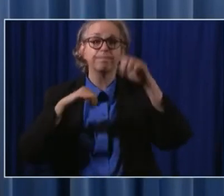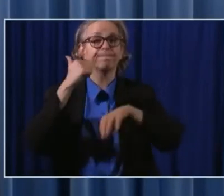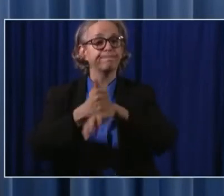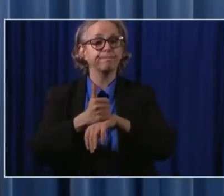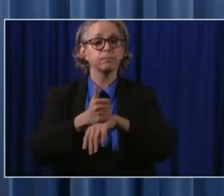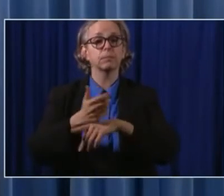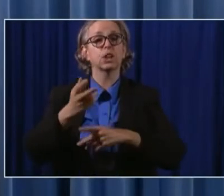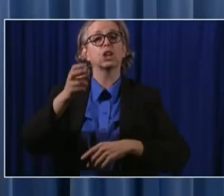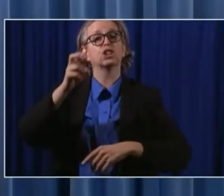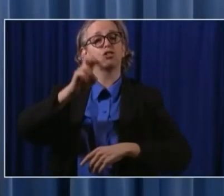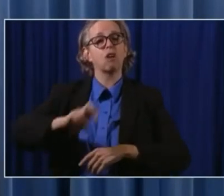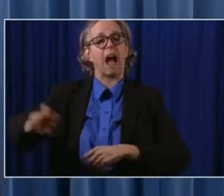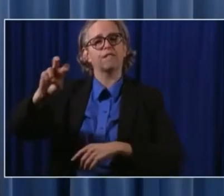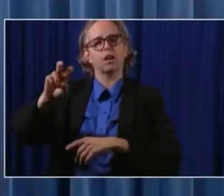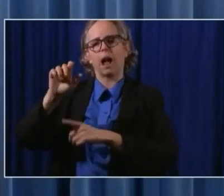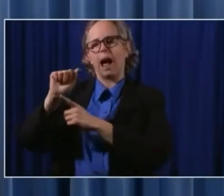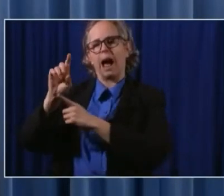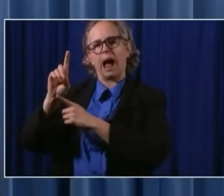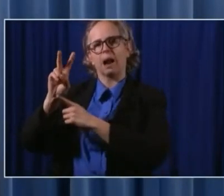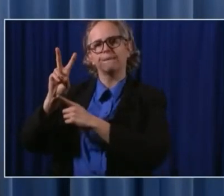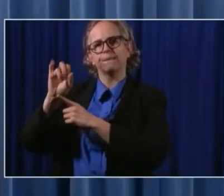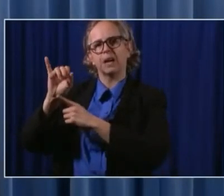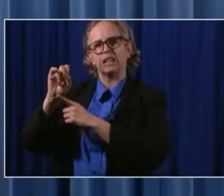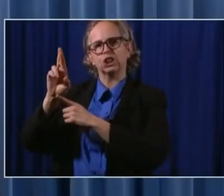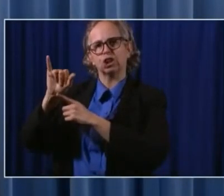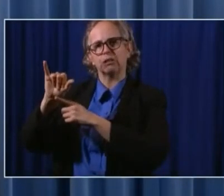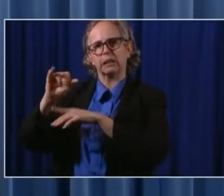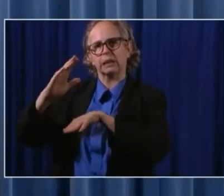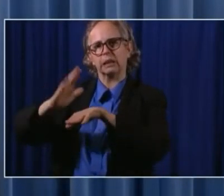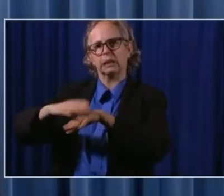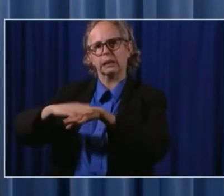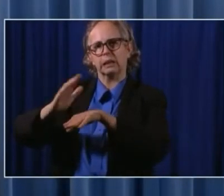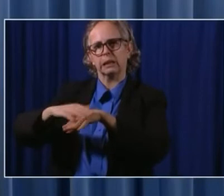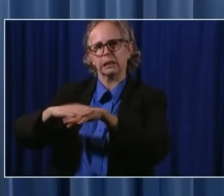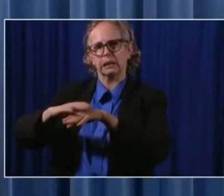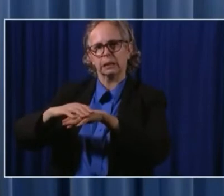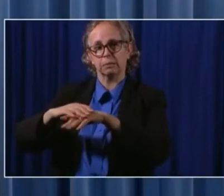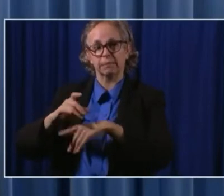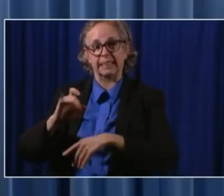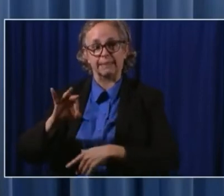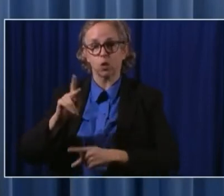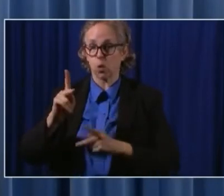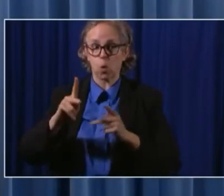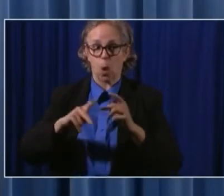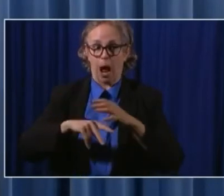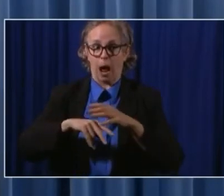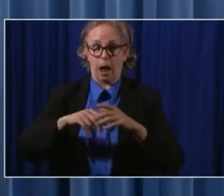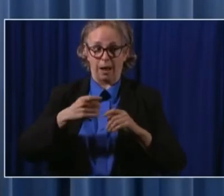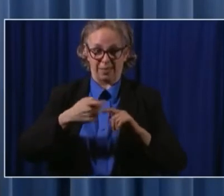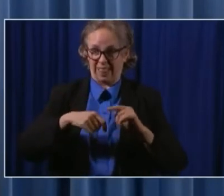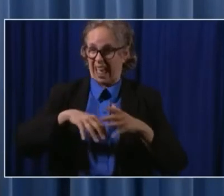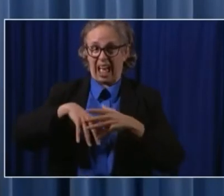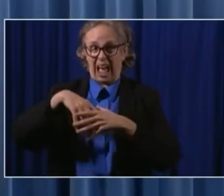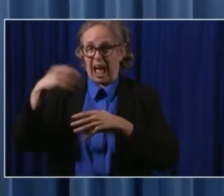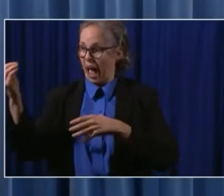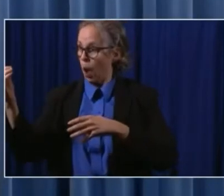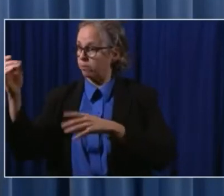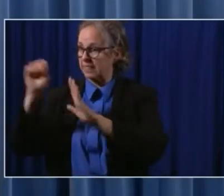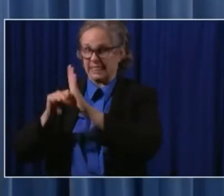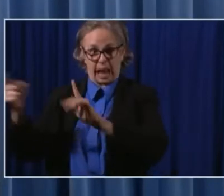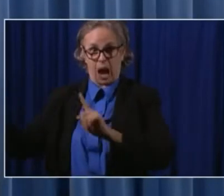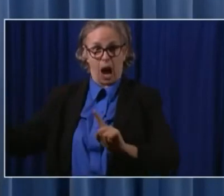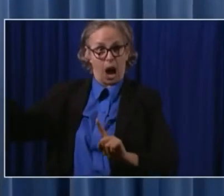for all individuals who come into Ohio from these states. It also includes anyone from Ohio who goes visit those